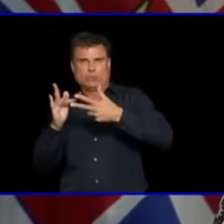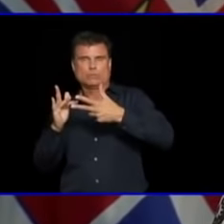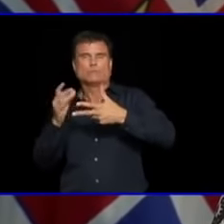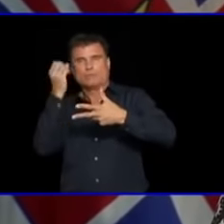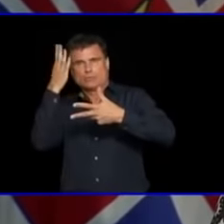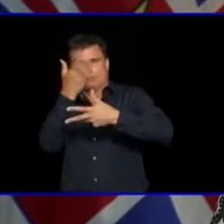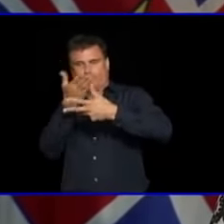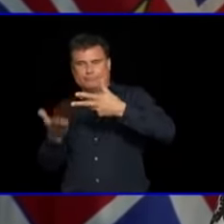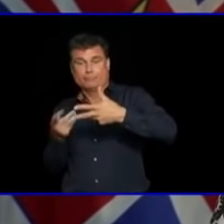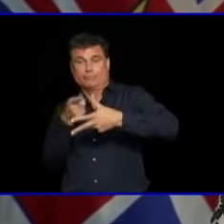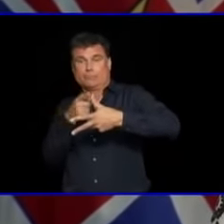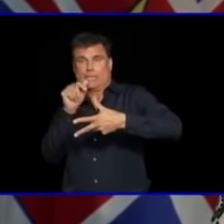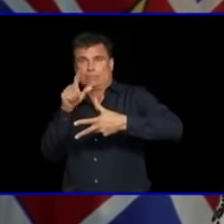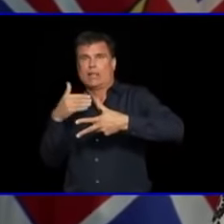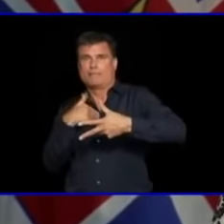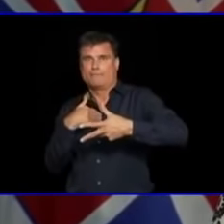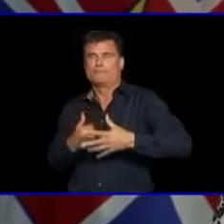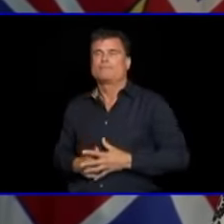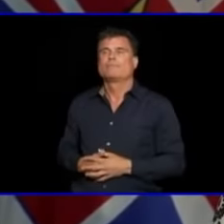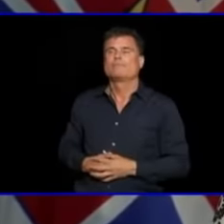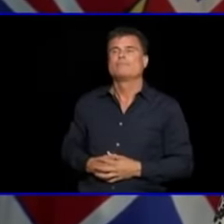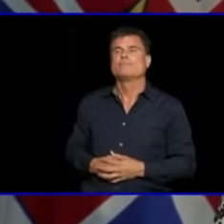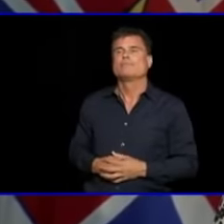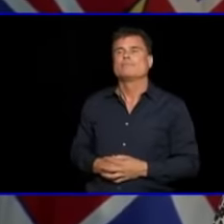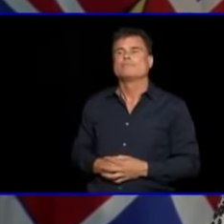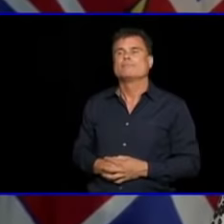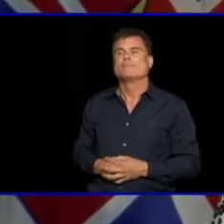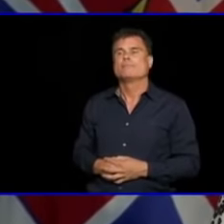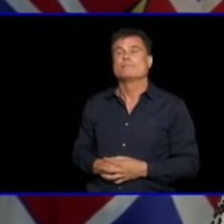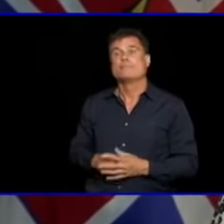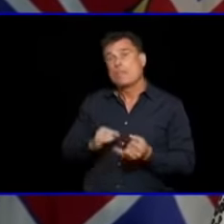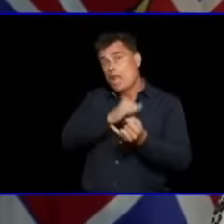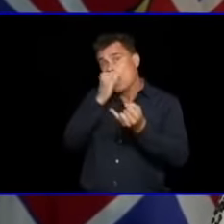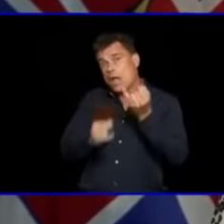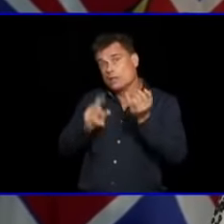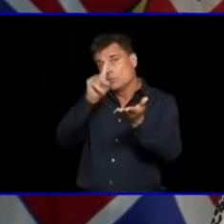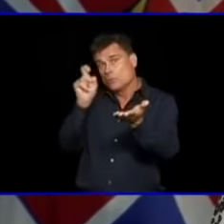bccdc.ca. For information about the province's pandemic supports, visit